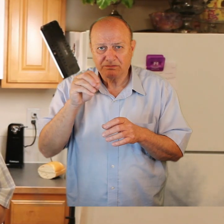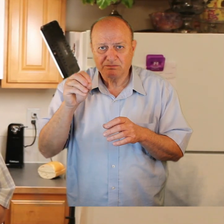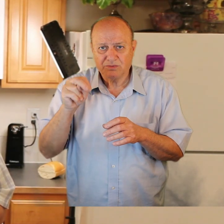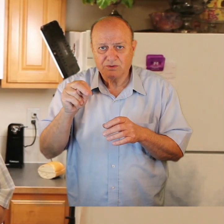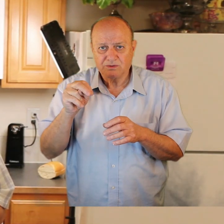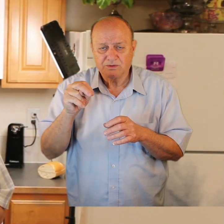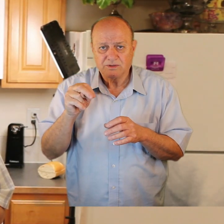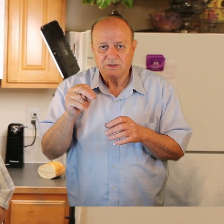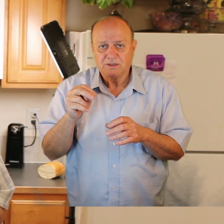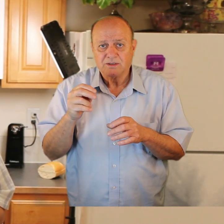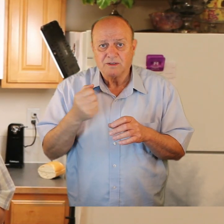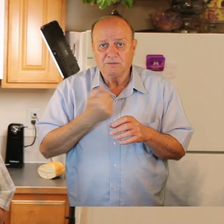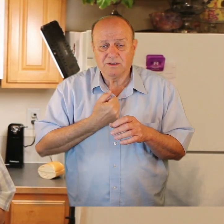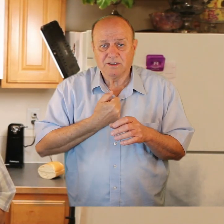blend,